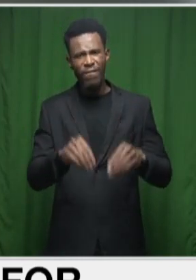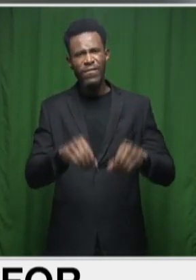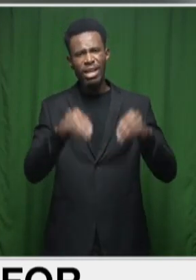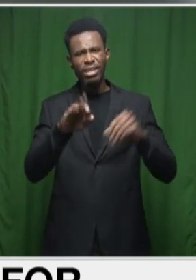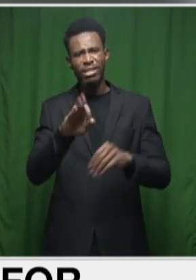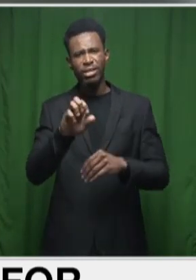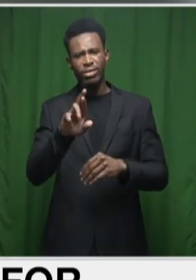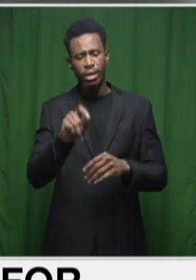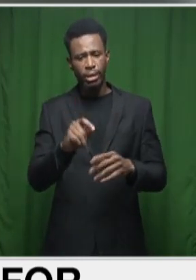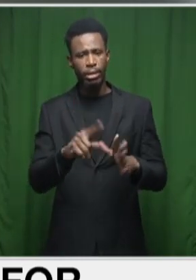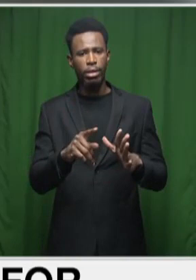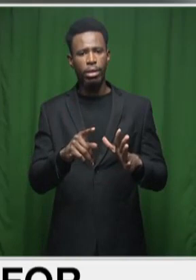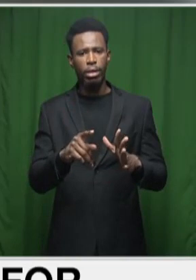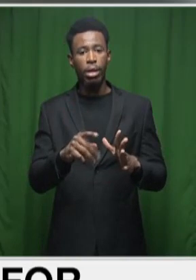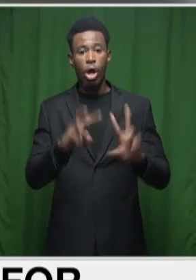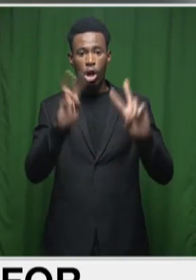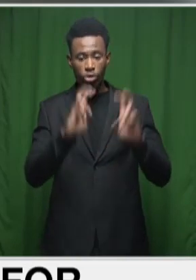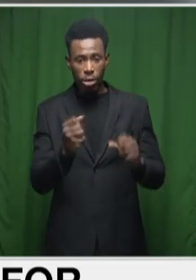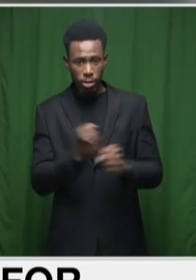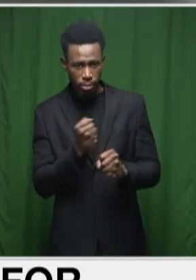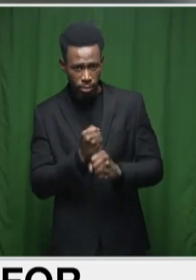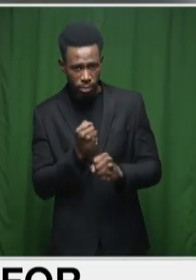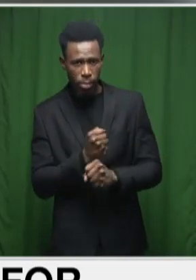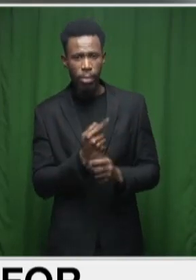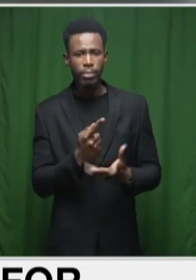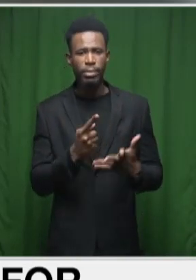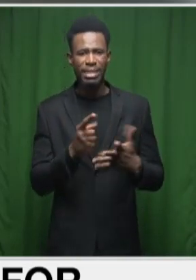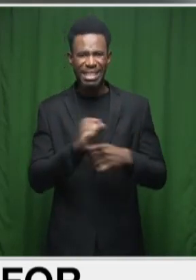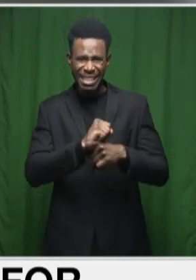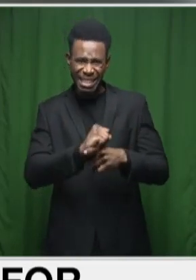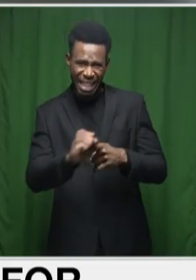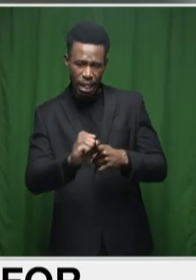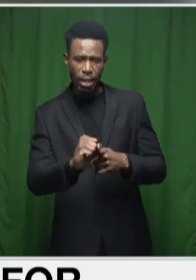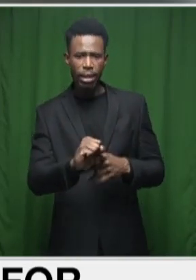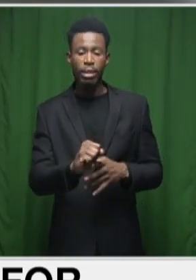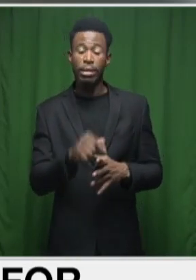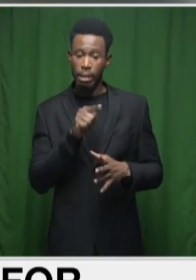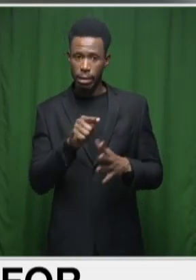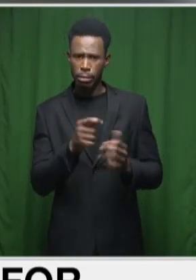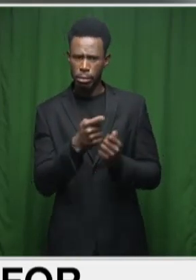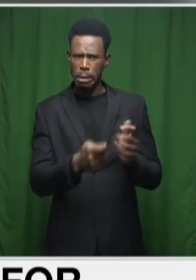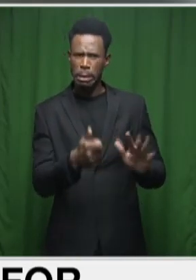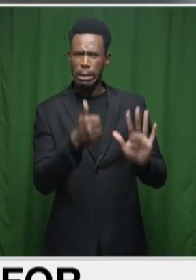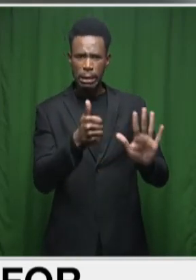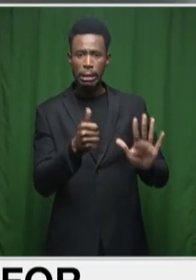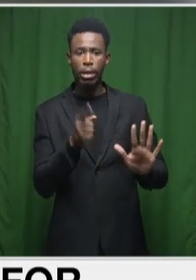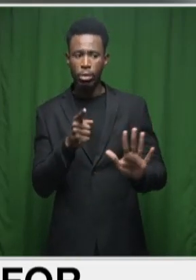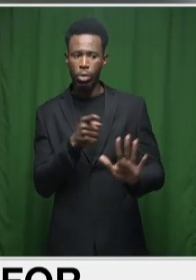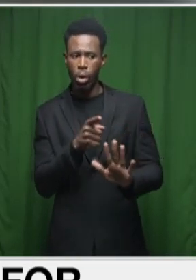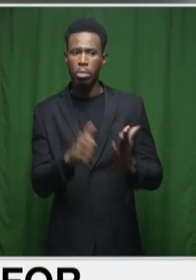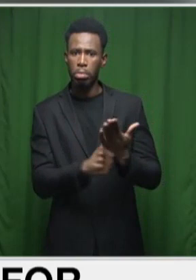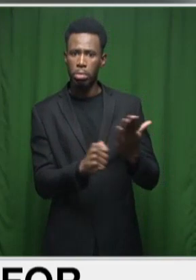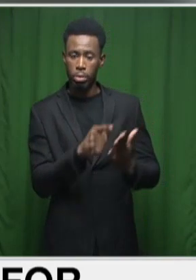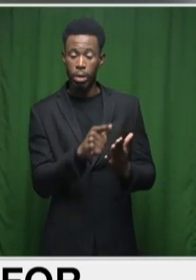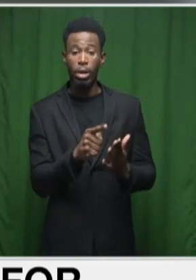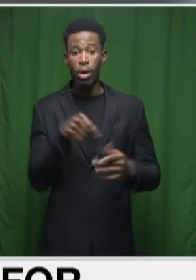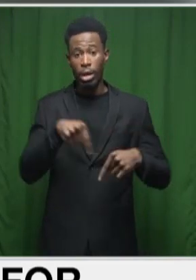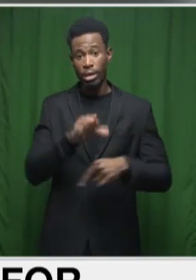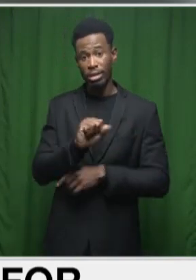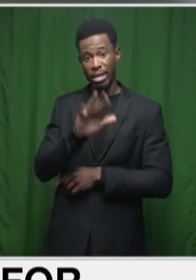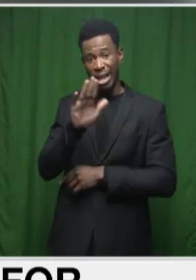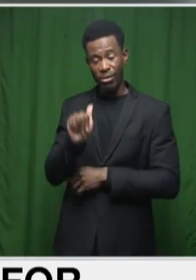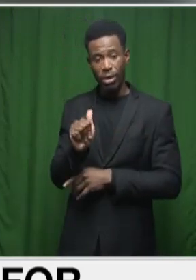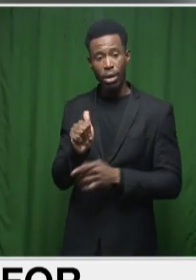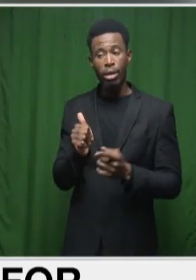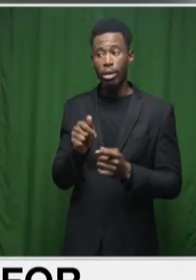there's also electricity production. So in the South African case, we also see that, South Africa exports a lot of iron and steel